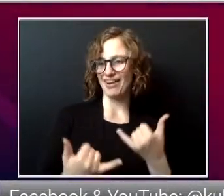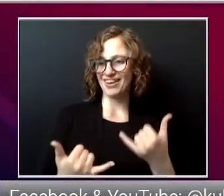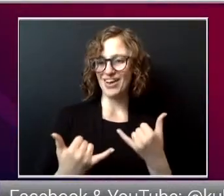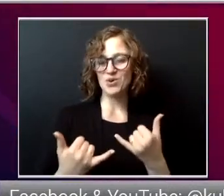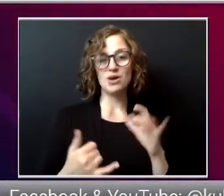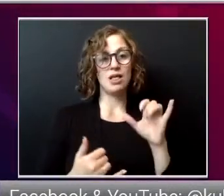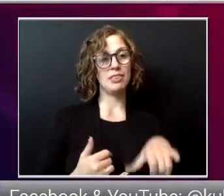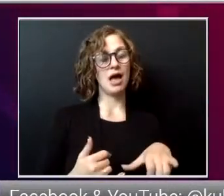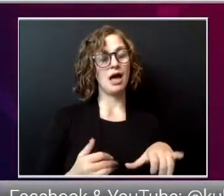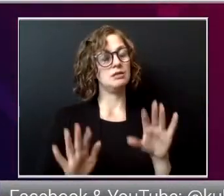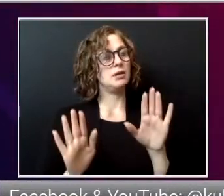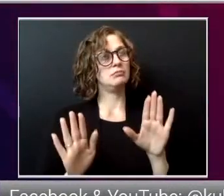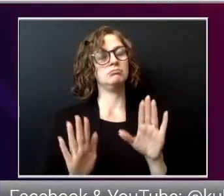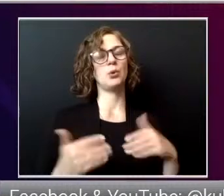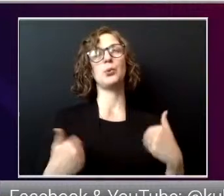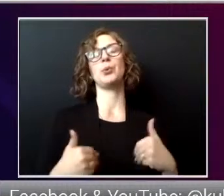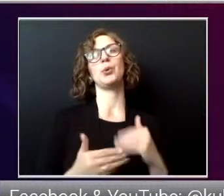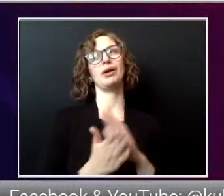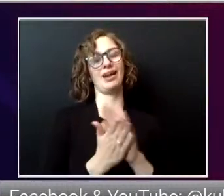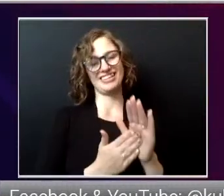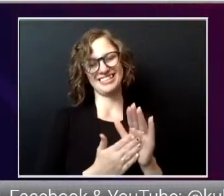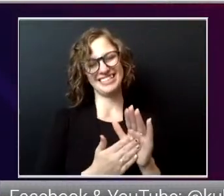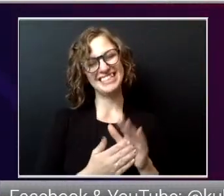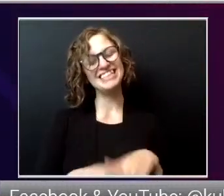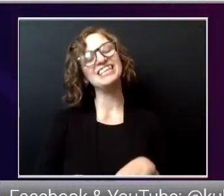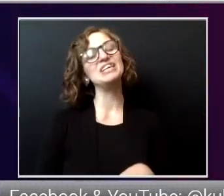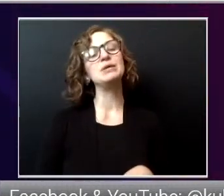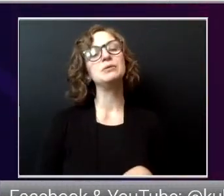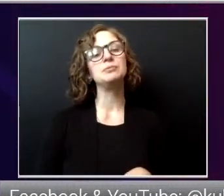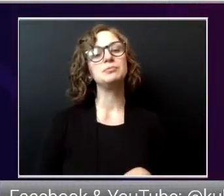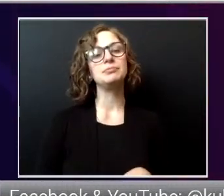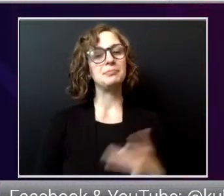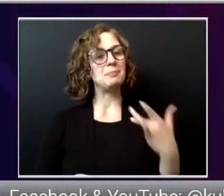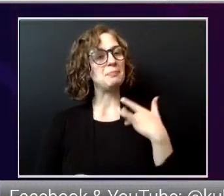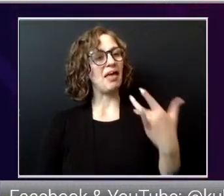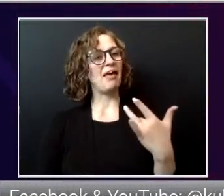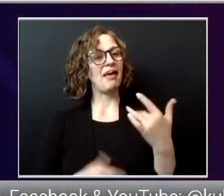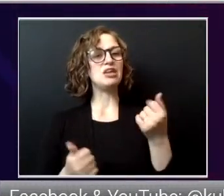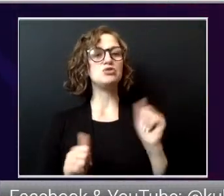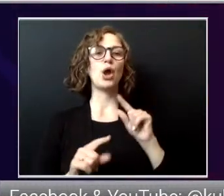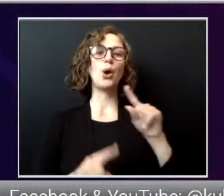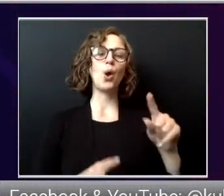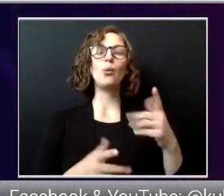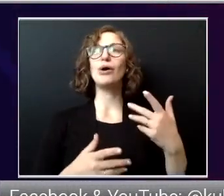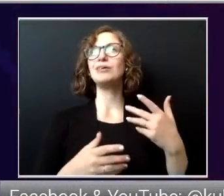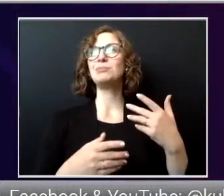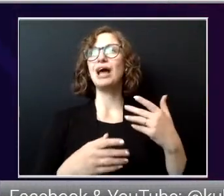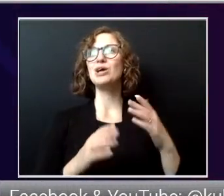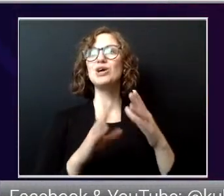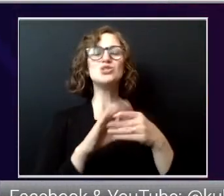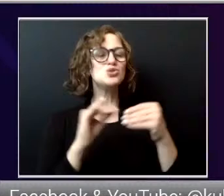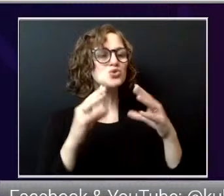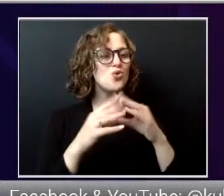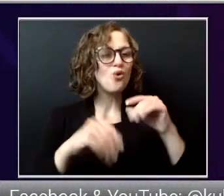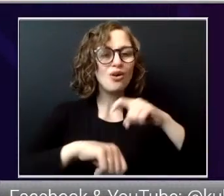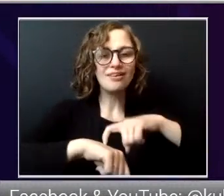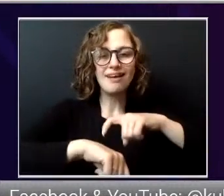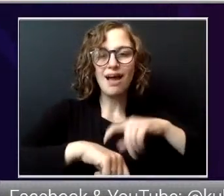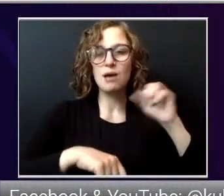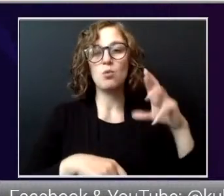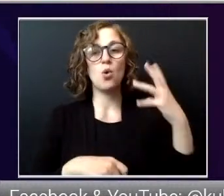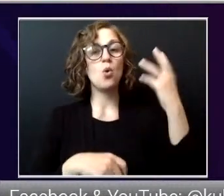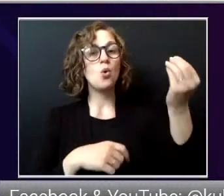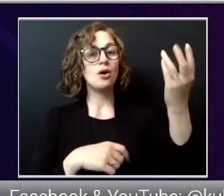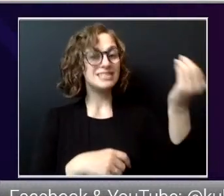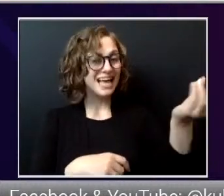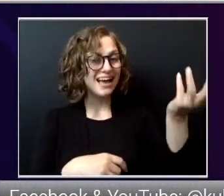so nice. So we'll usually try to go to like a story time or get outside, and we try to do like an